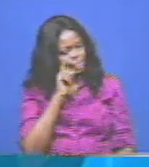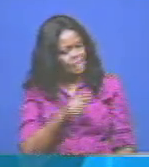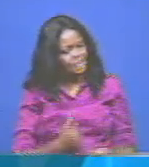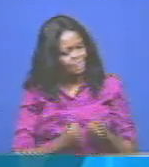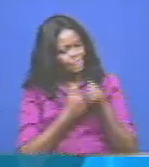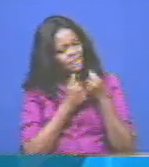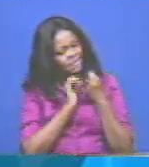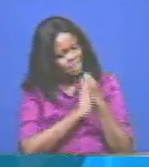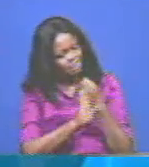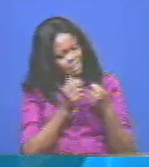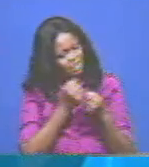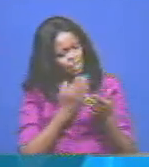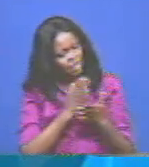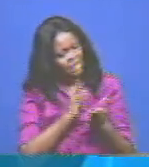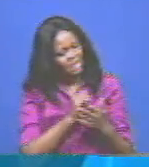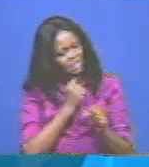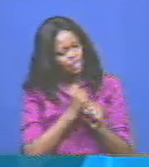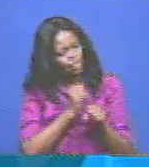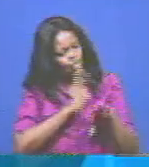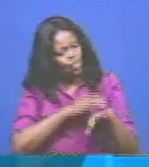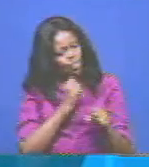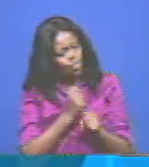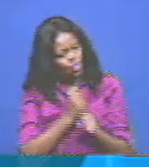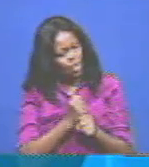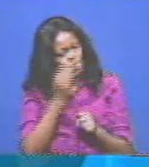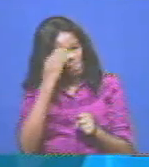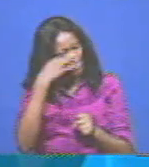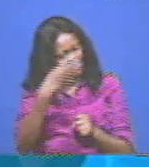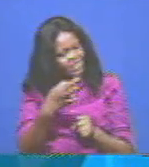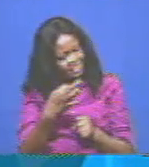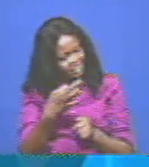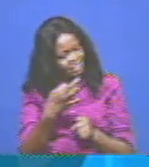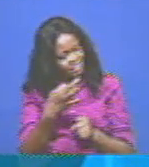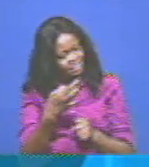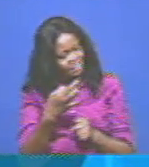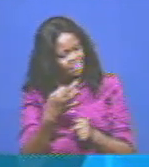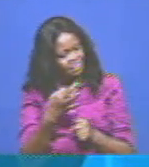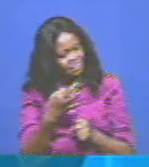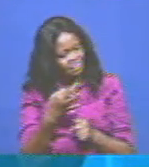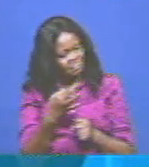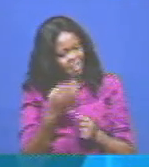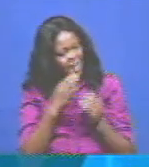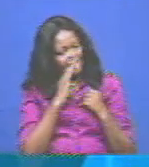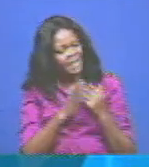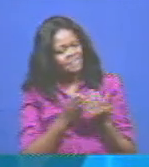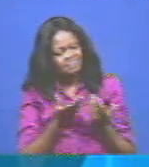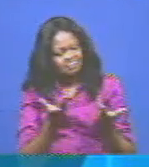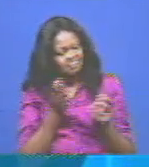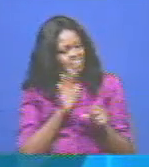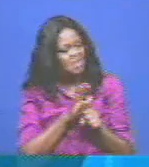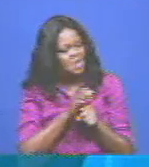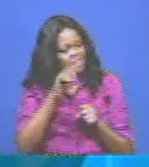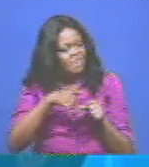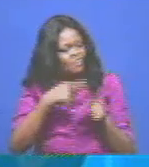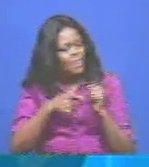his legacy is as strong as it is or as strong as the president would love. Perhaps it, a lot of MPs from